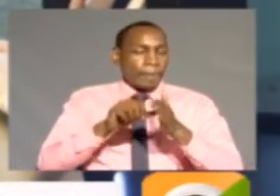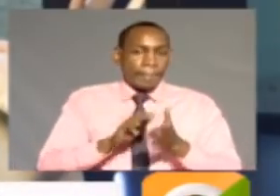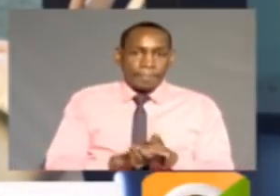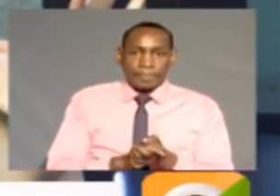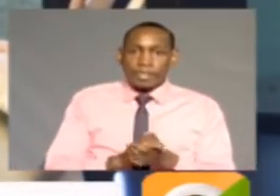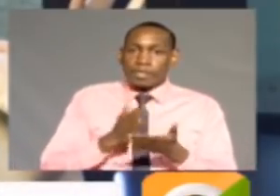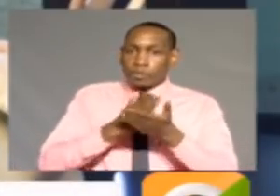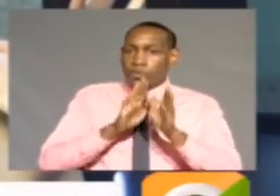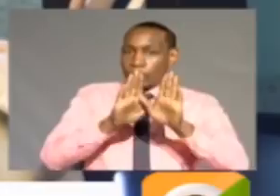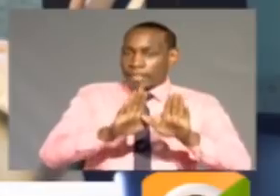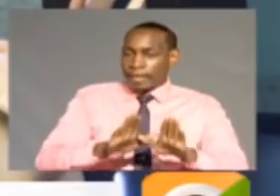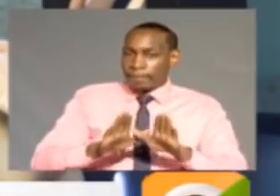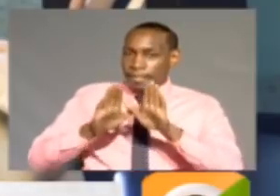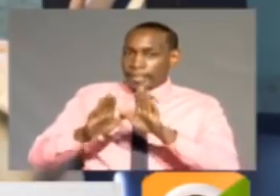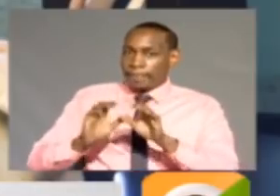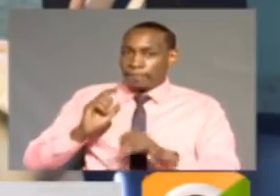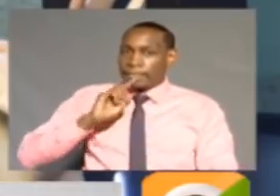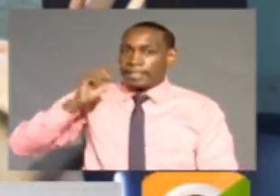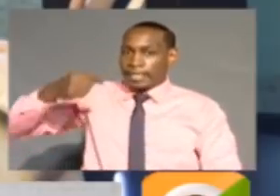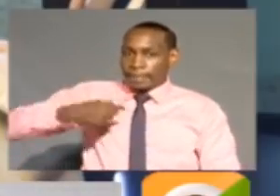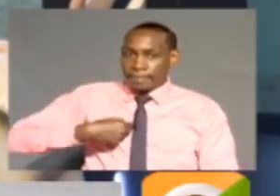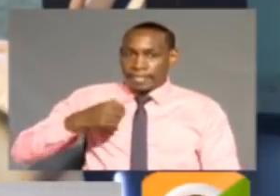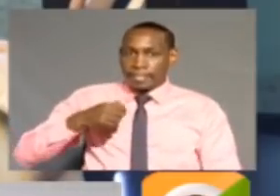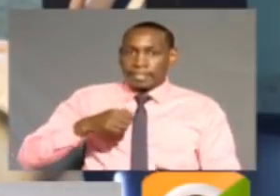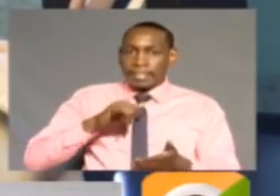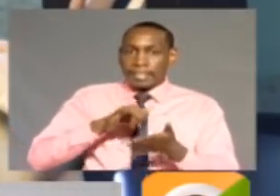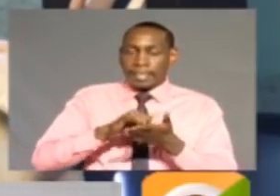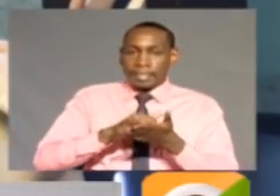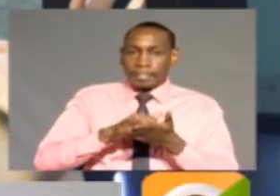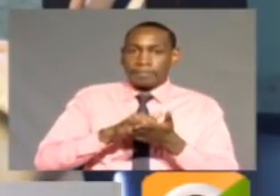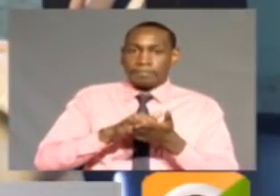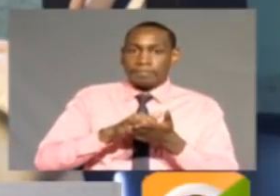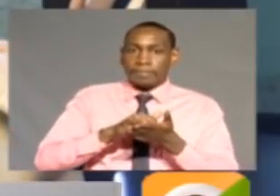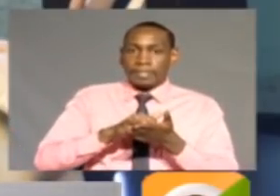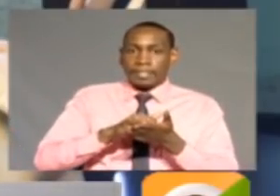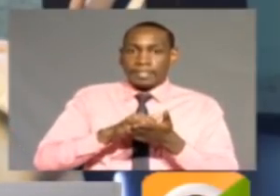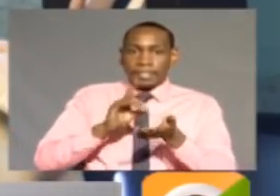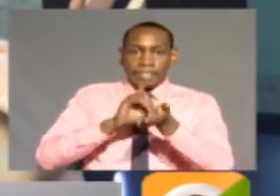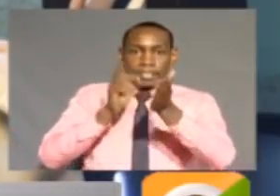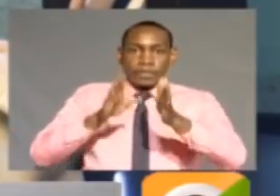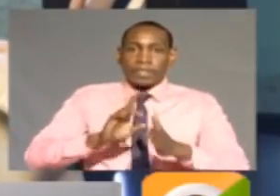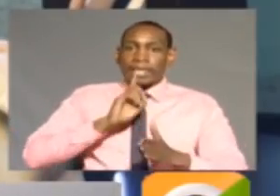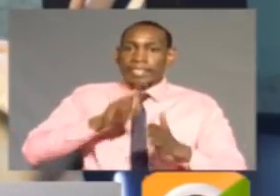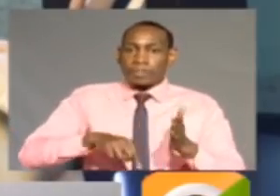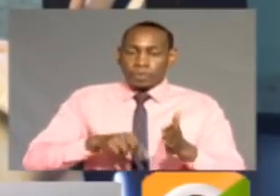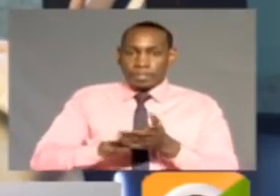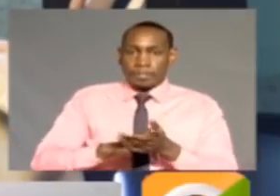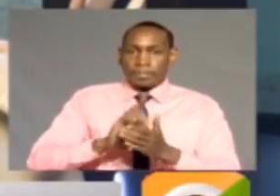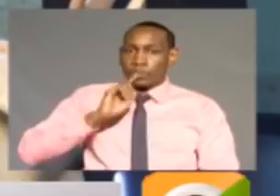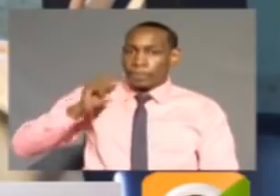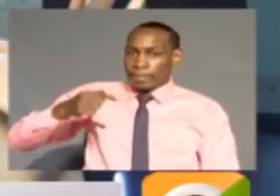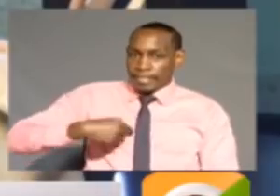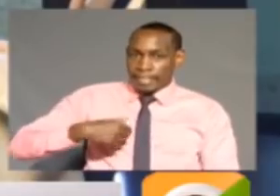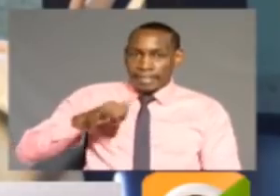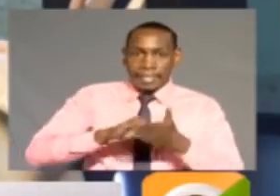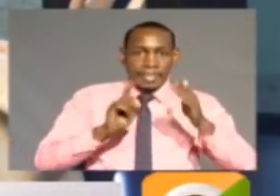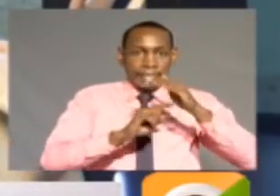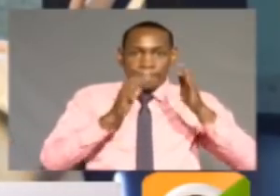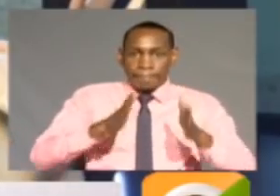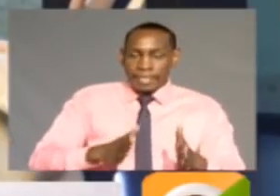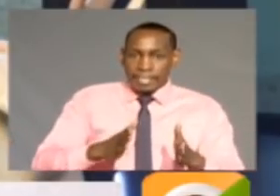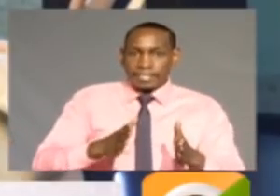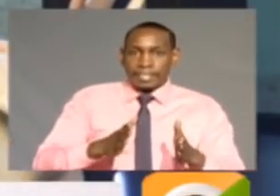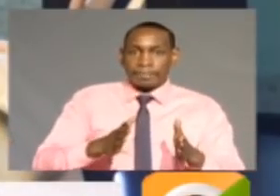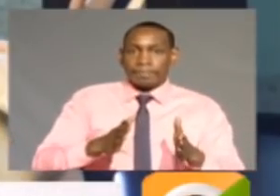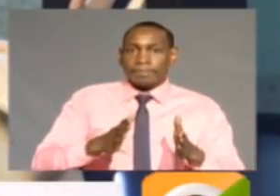very careful in telling me, breaking very gentle. So the doctor says to me, Waziri, Minister, then